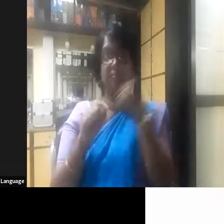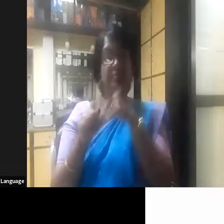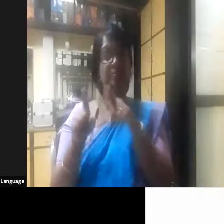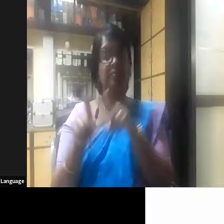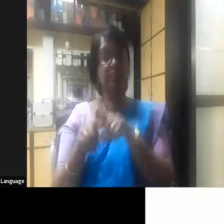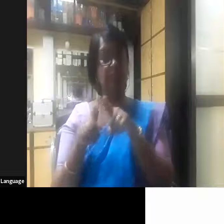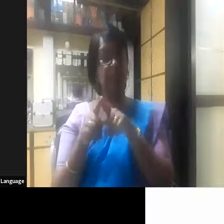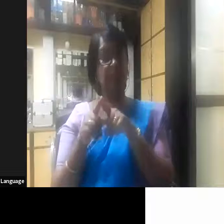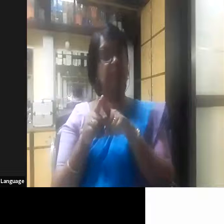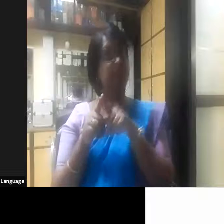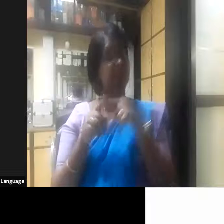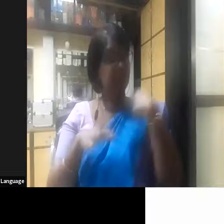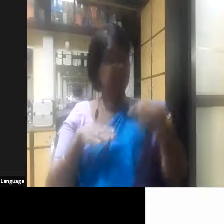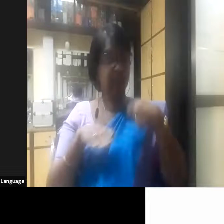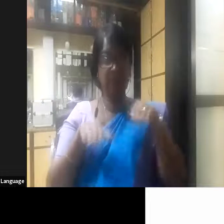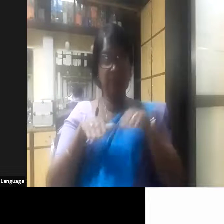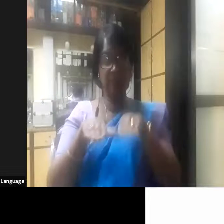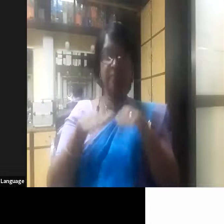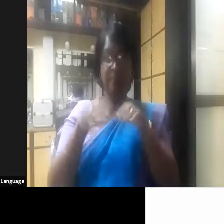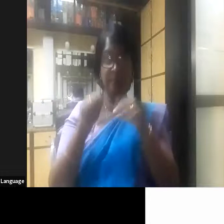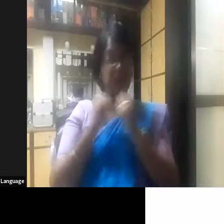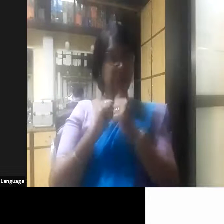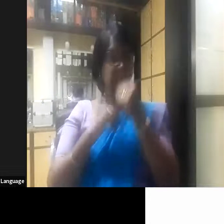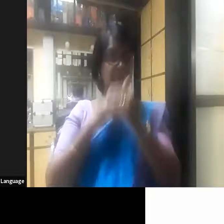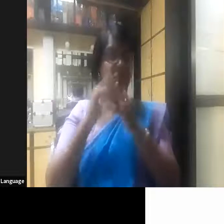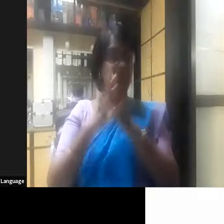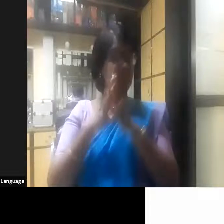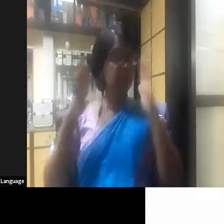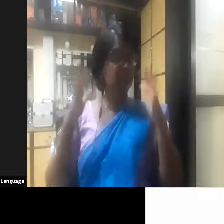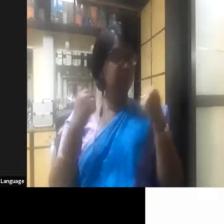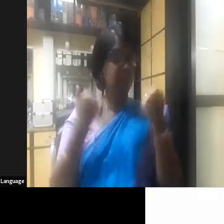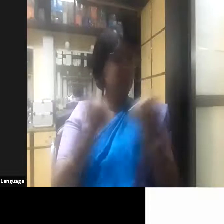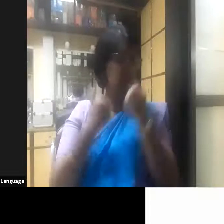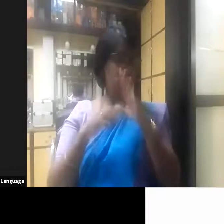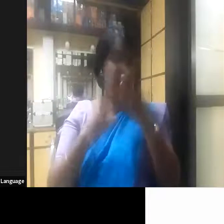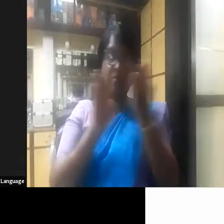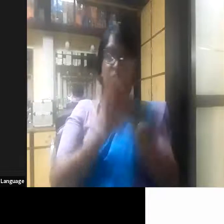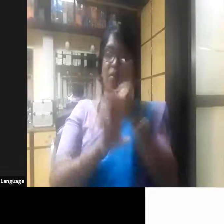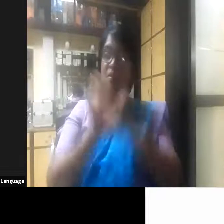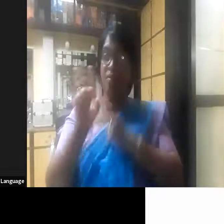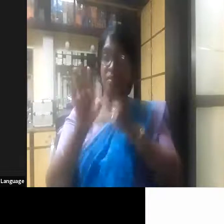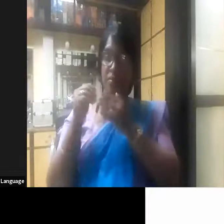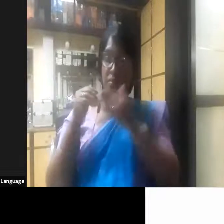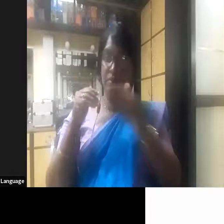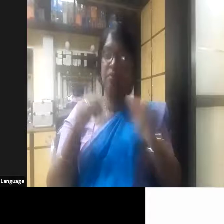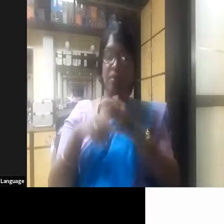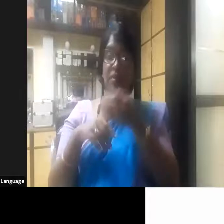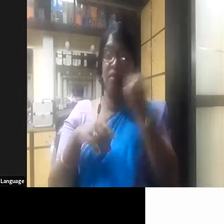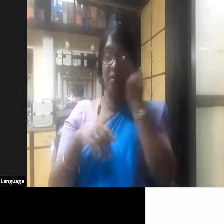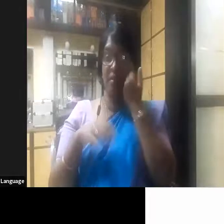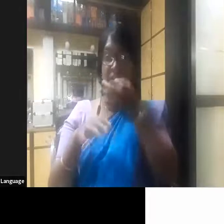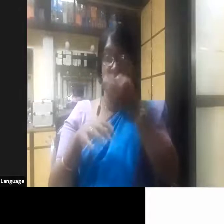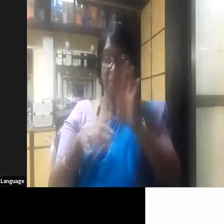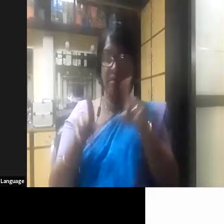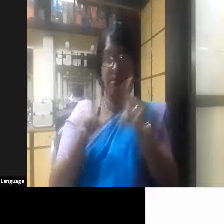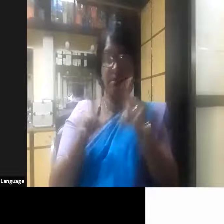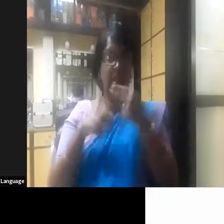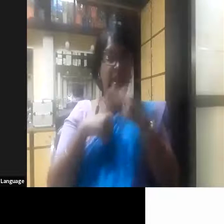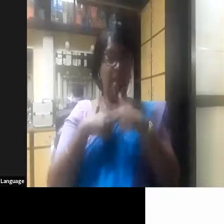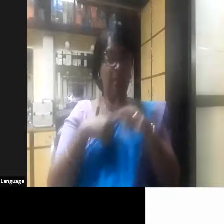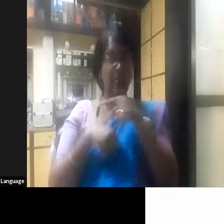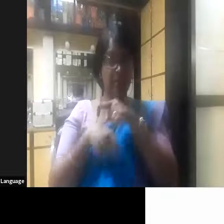during the past 2 years during the pandemic. And I think yet, the most of the players confronted